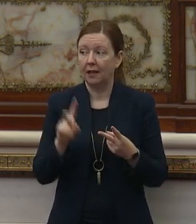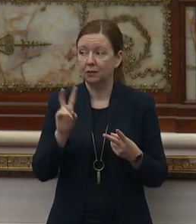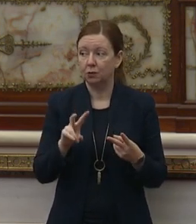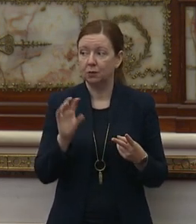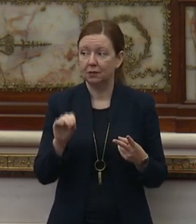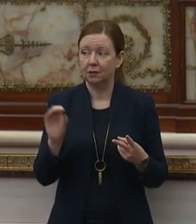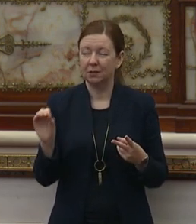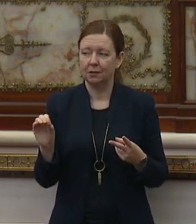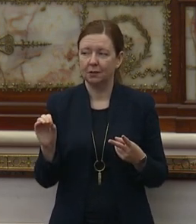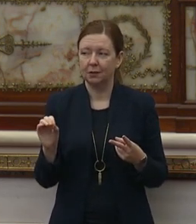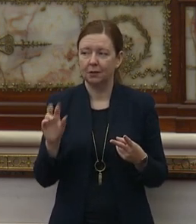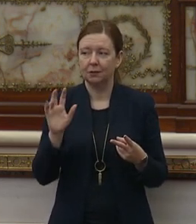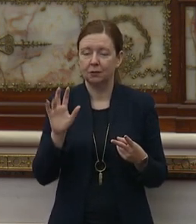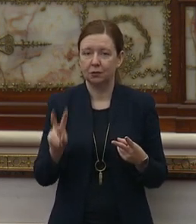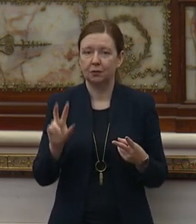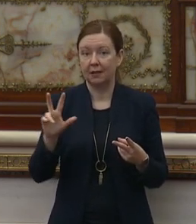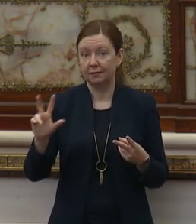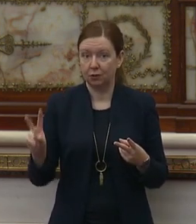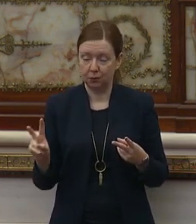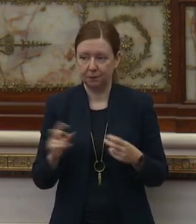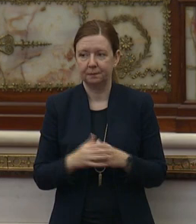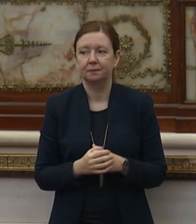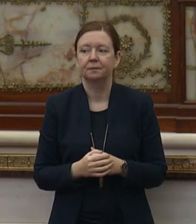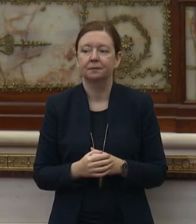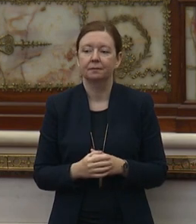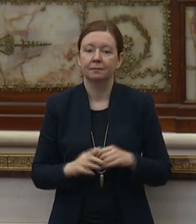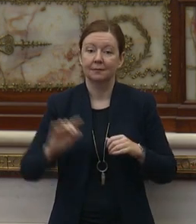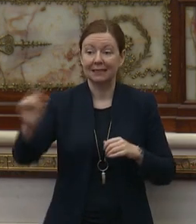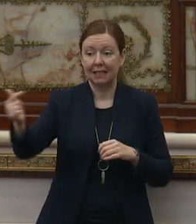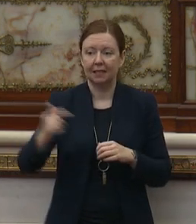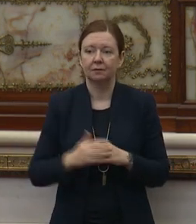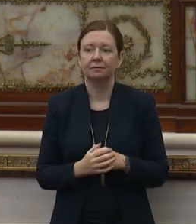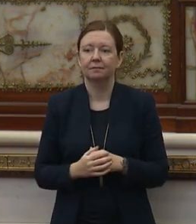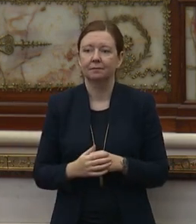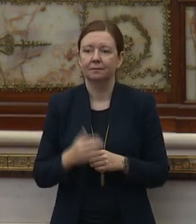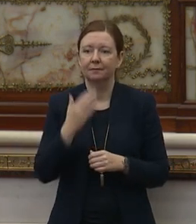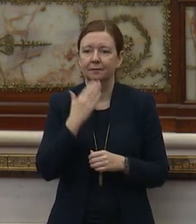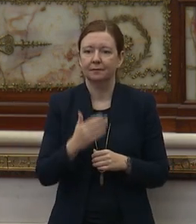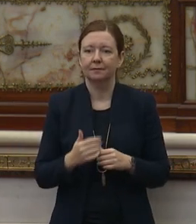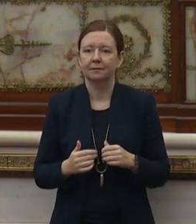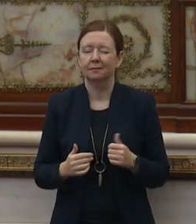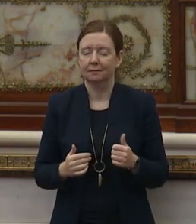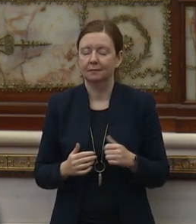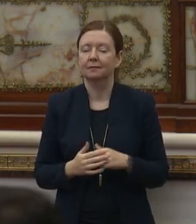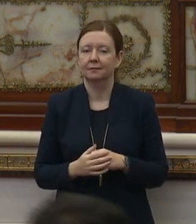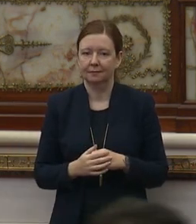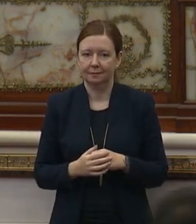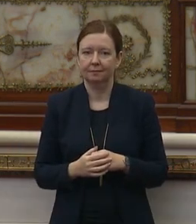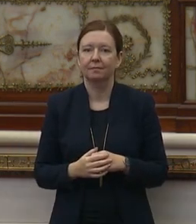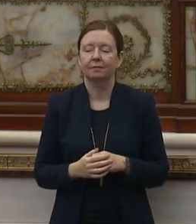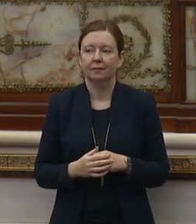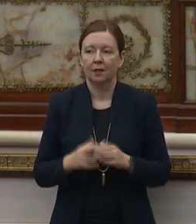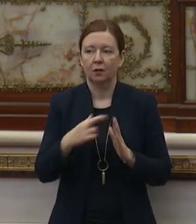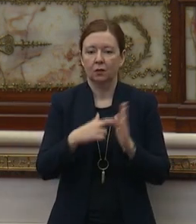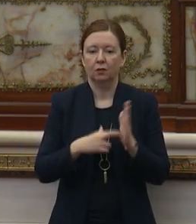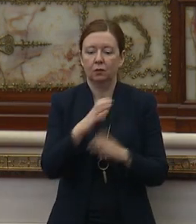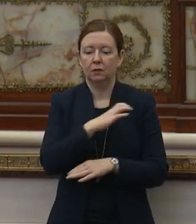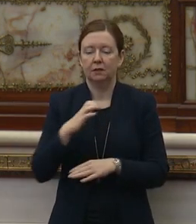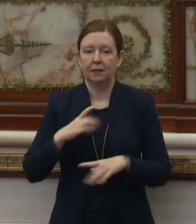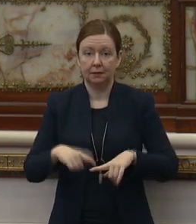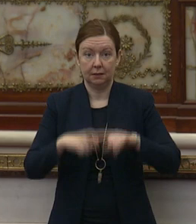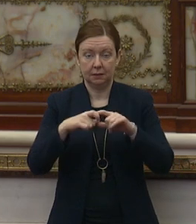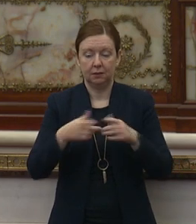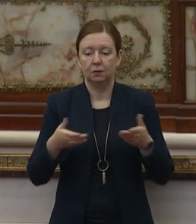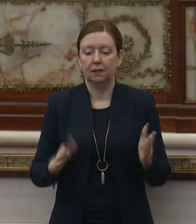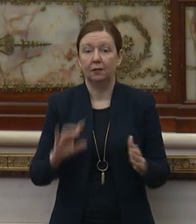200159 and 200252. Second. Thank you. It has been moved and properly seconded that the rules of council be suspended so as to permit